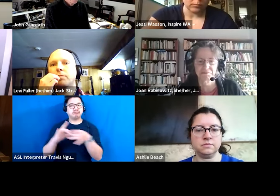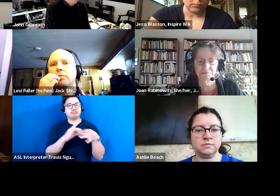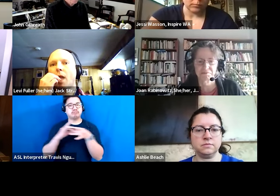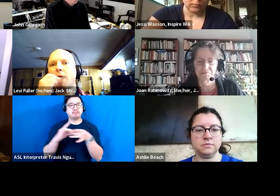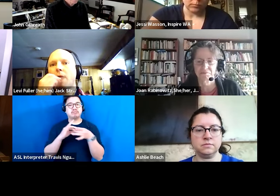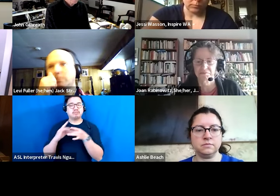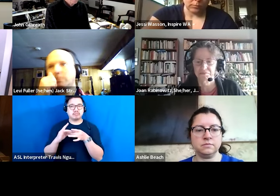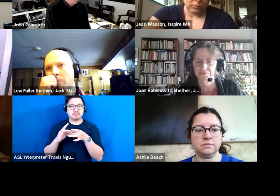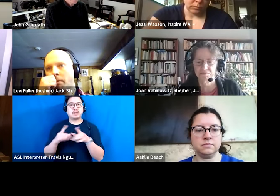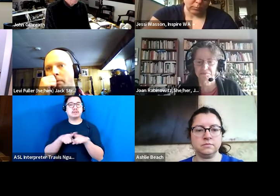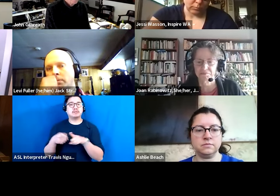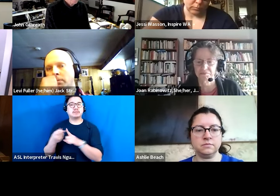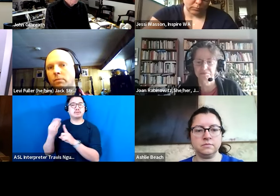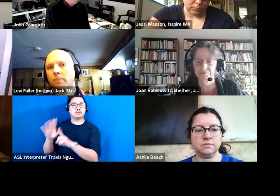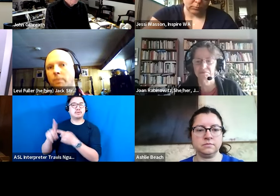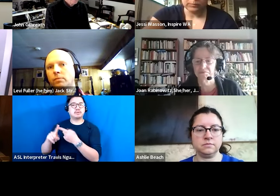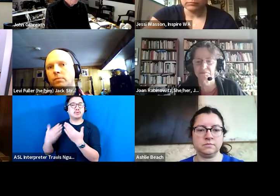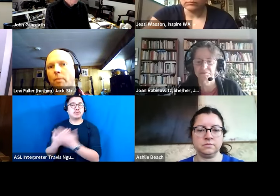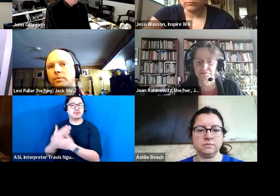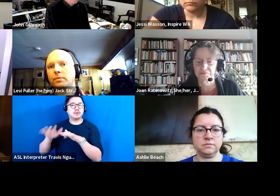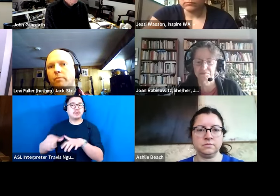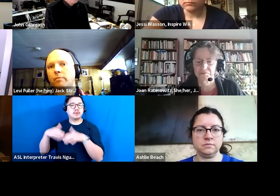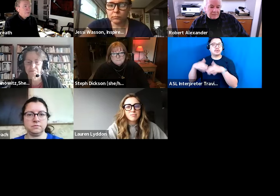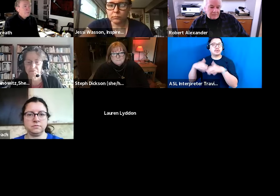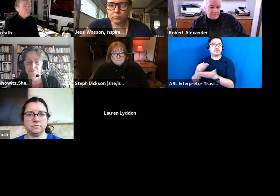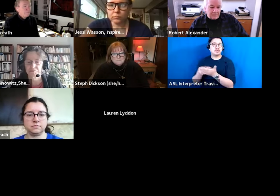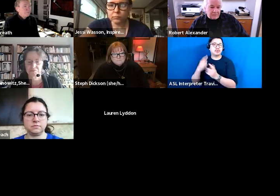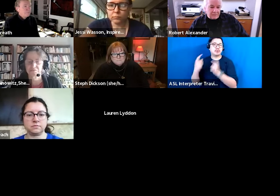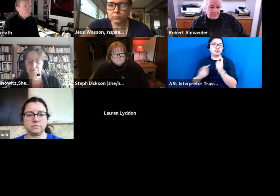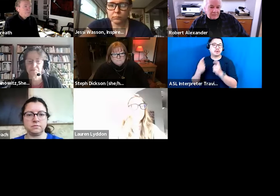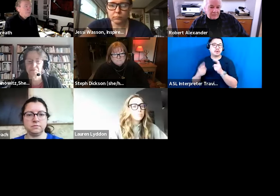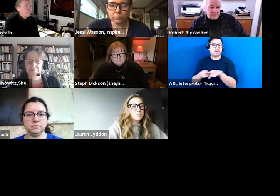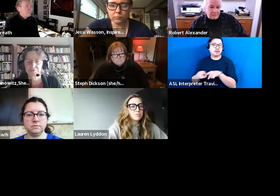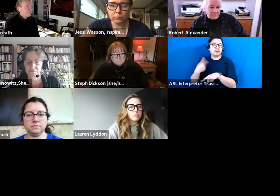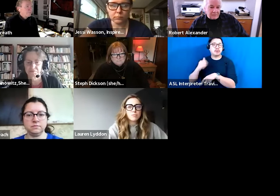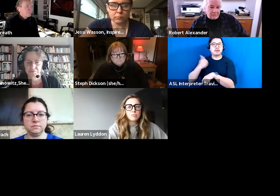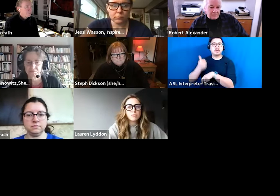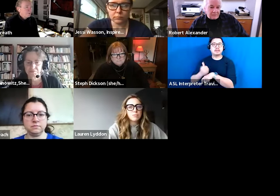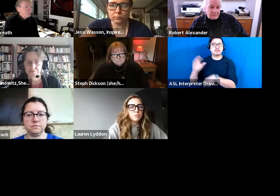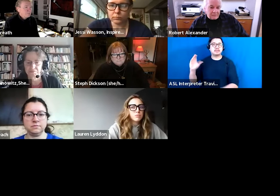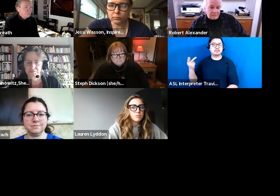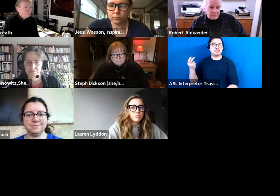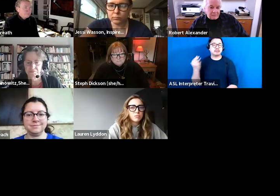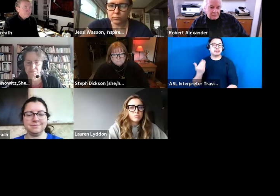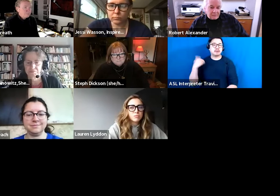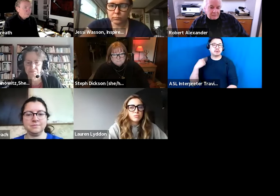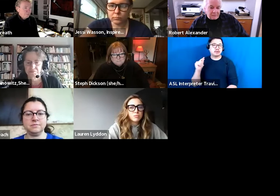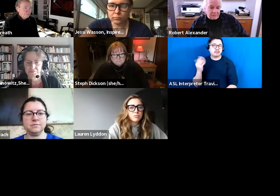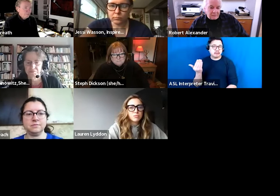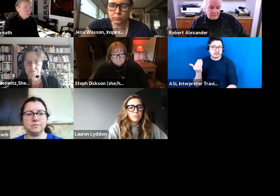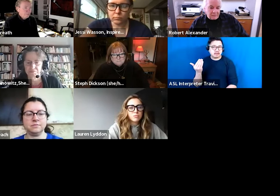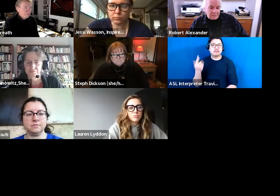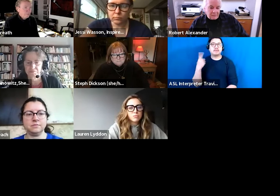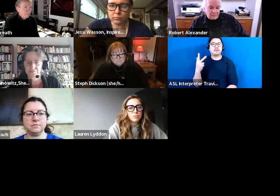and generate exposure to new audiences and donors. We formed the CPN in 2015 as we sunset a three